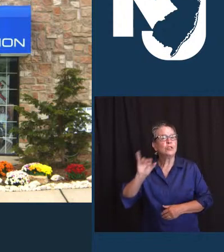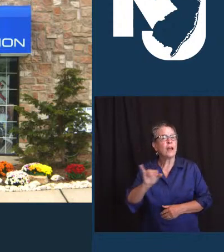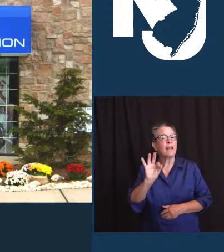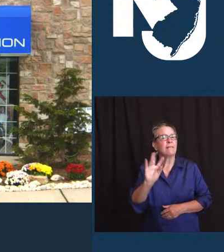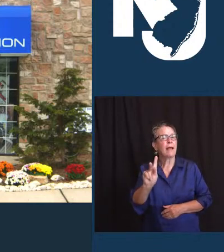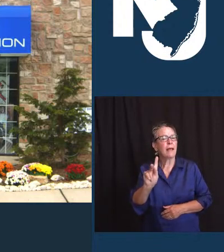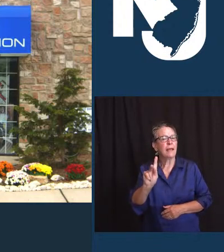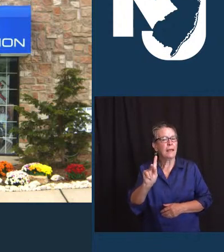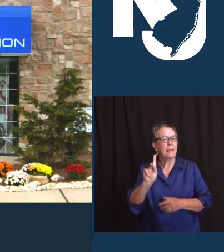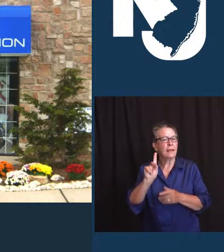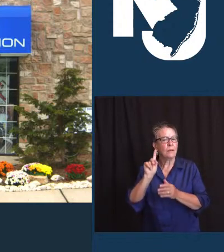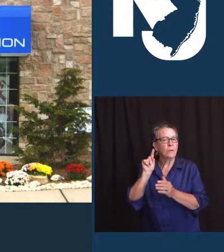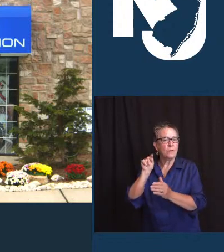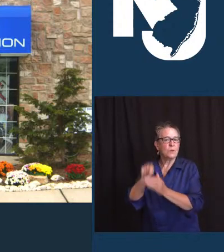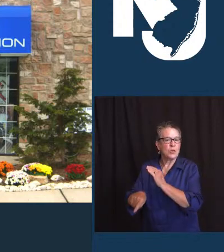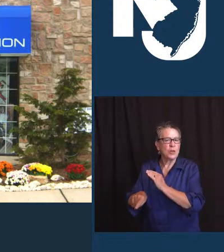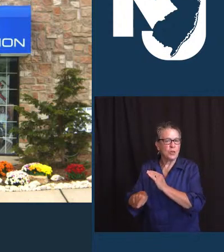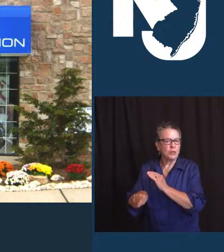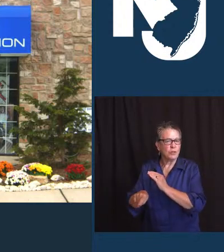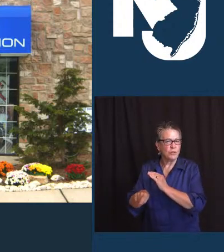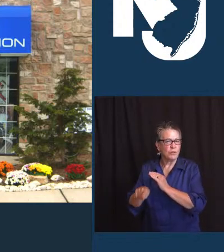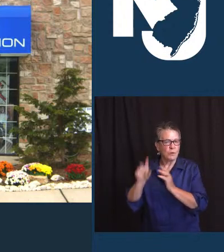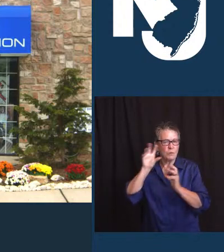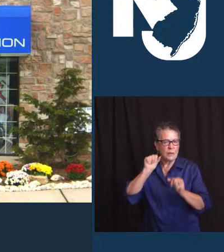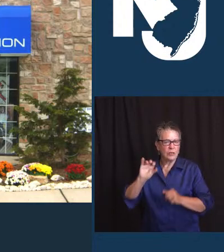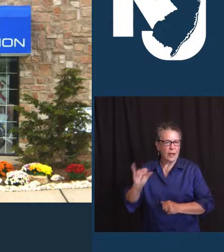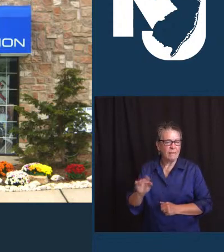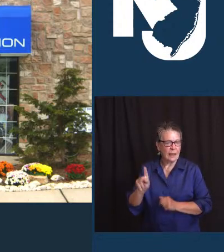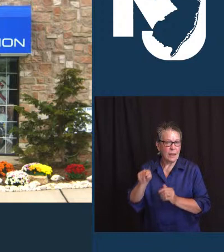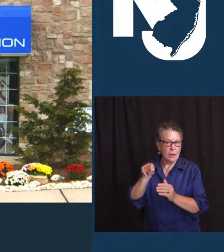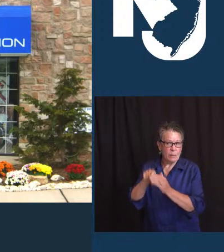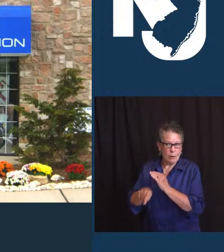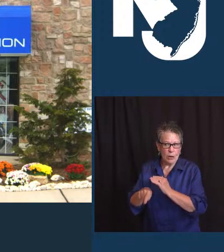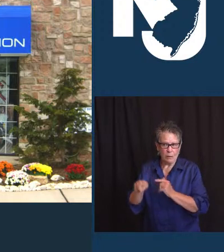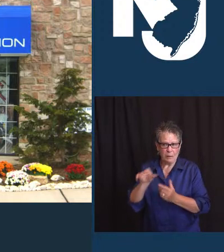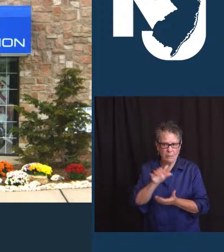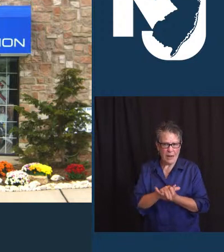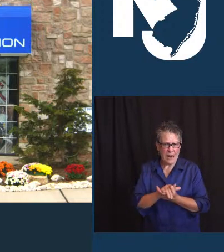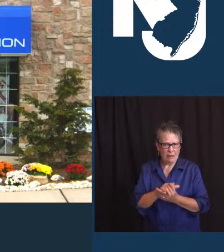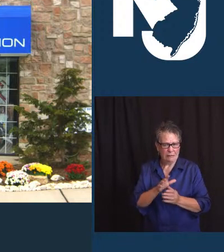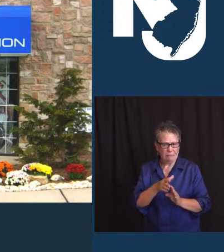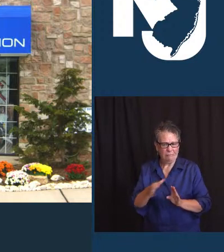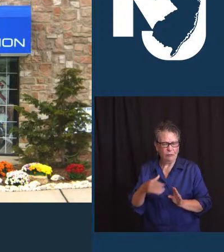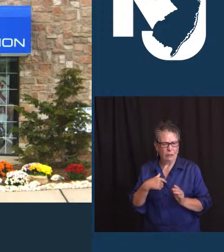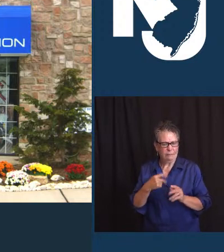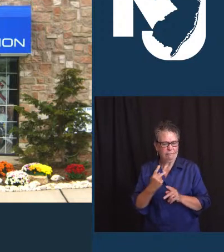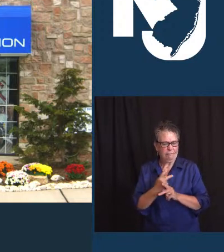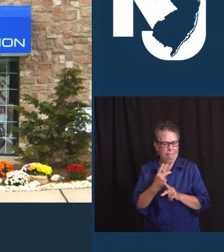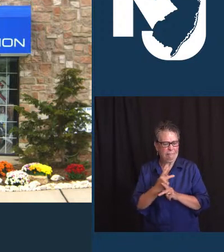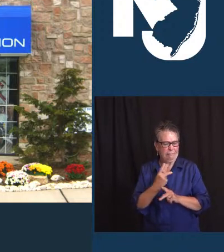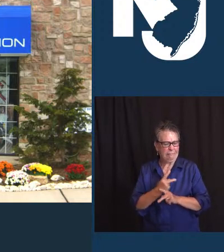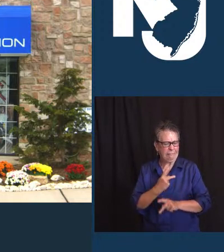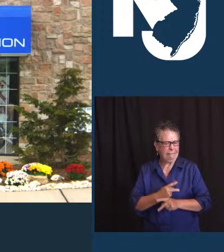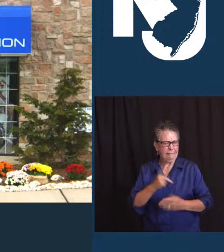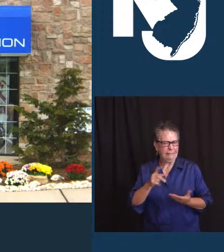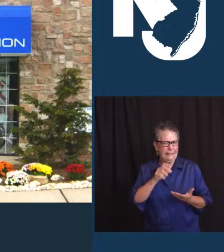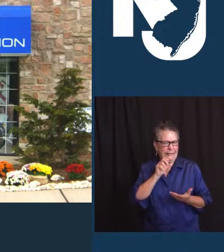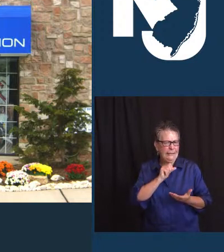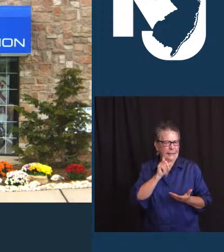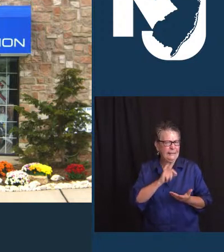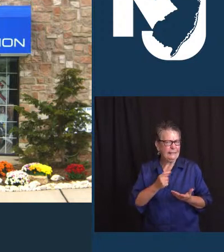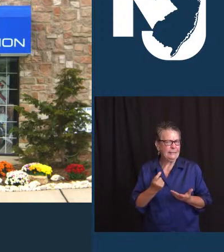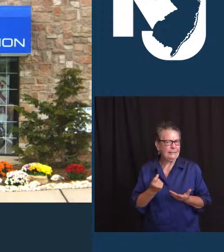the way, they started out as a broad sports store, and over time have focused down explicitly